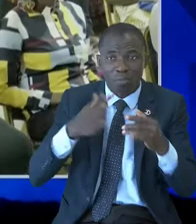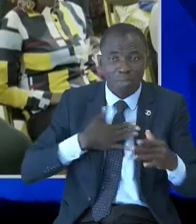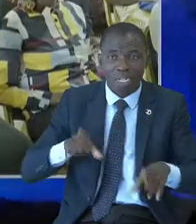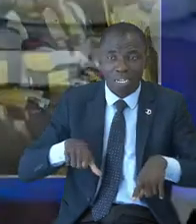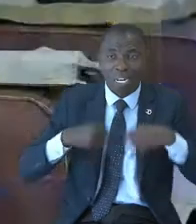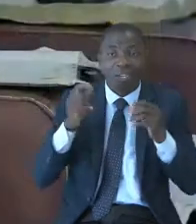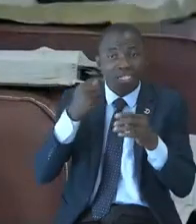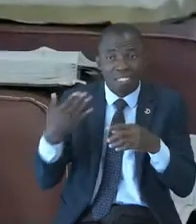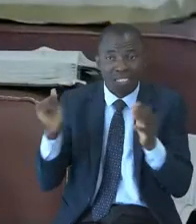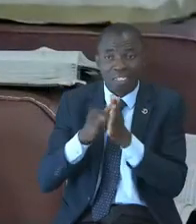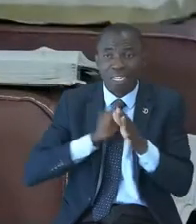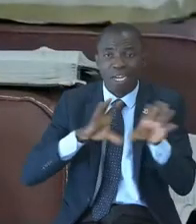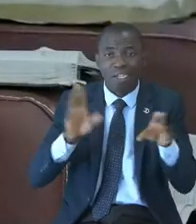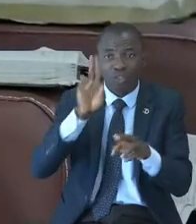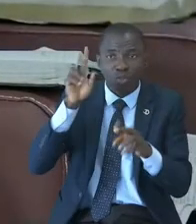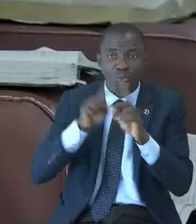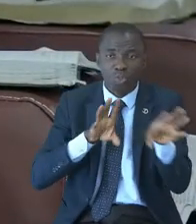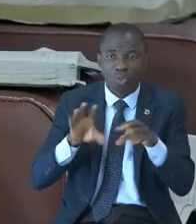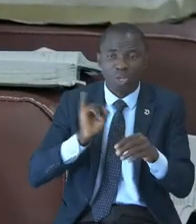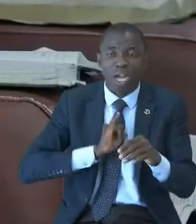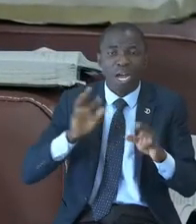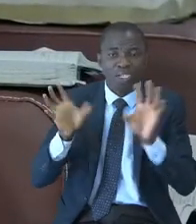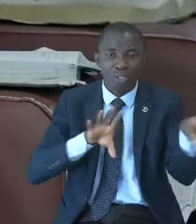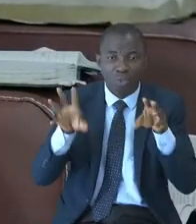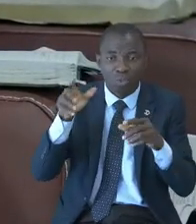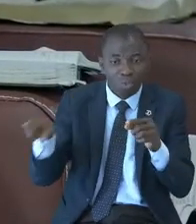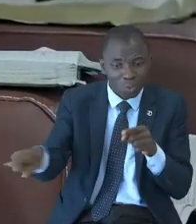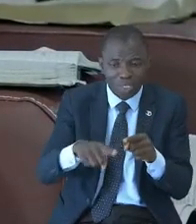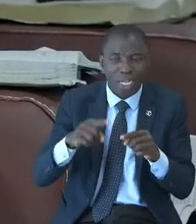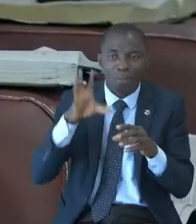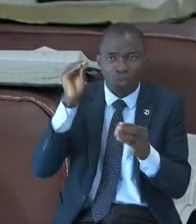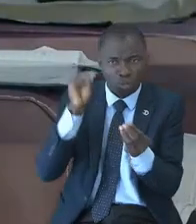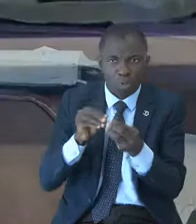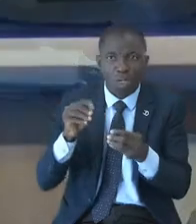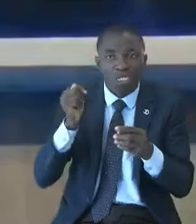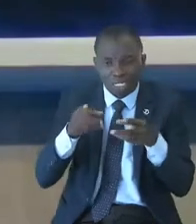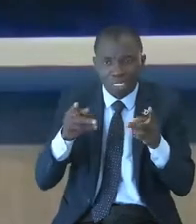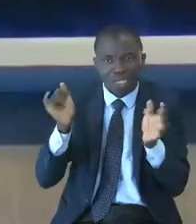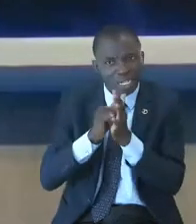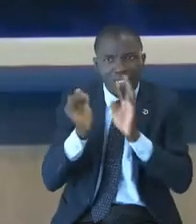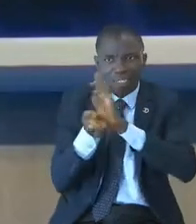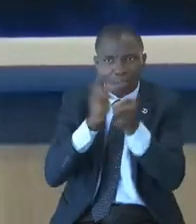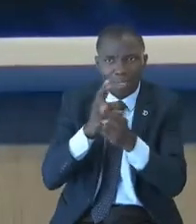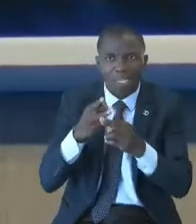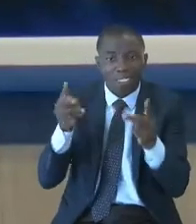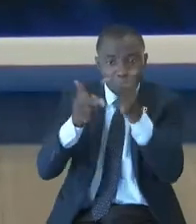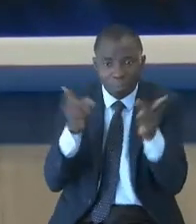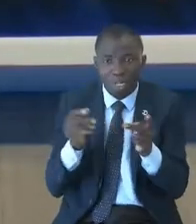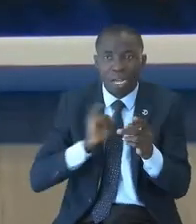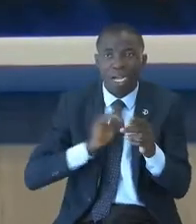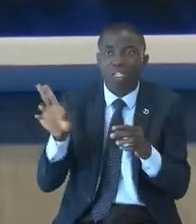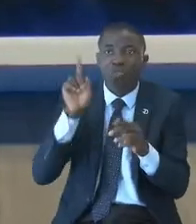to do, I do them no more. That's repentance. The places I used to go, I go there no more.